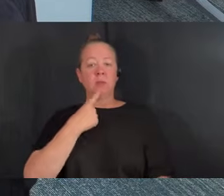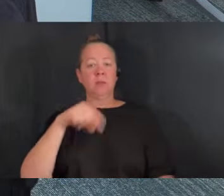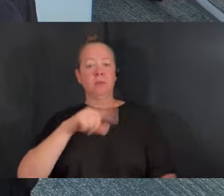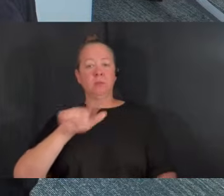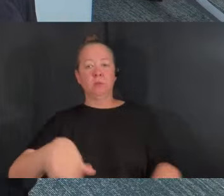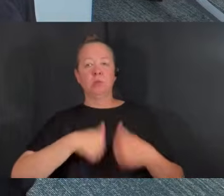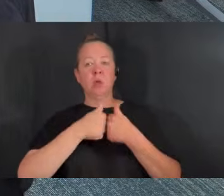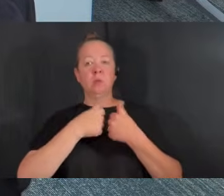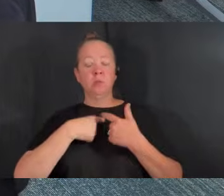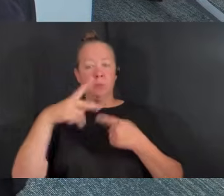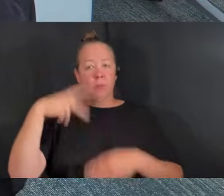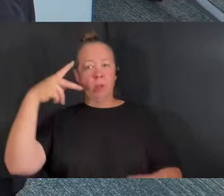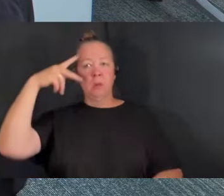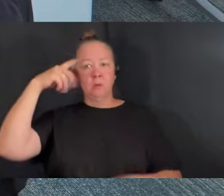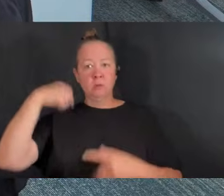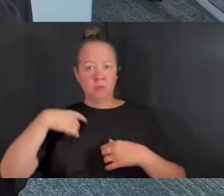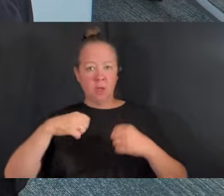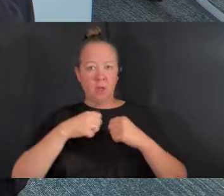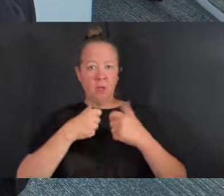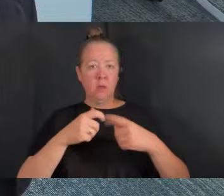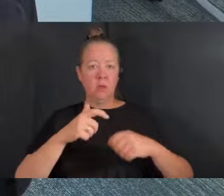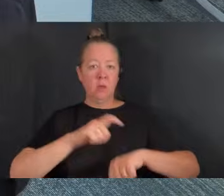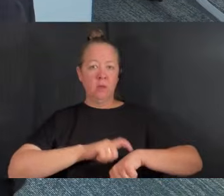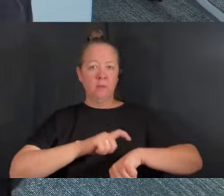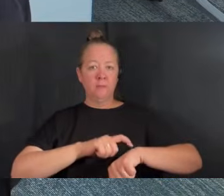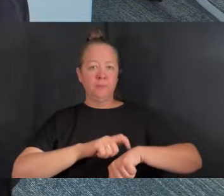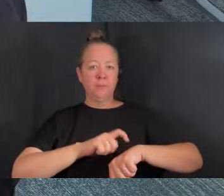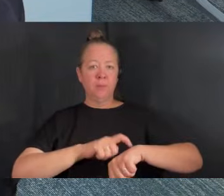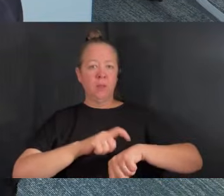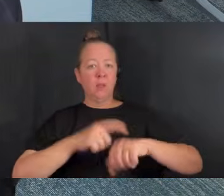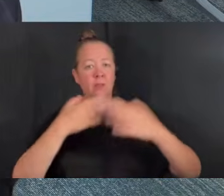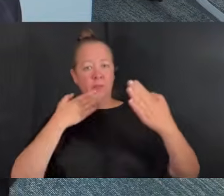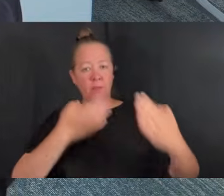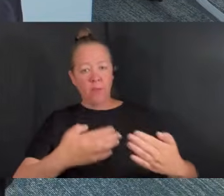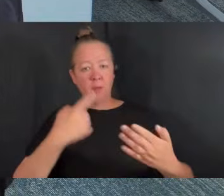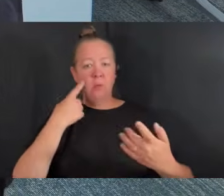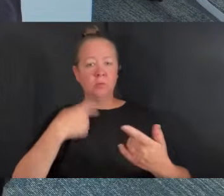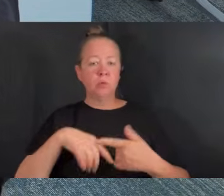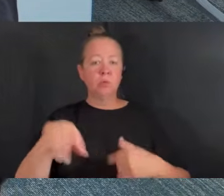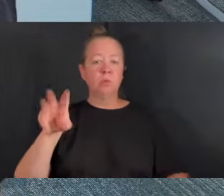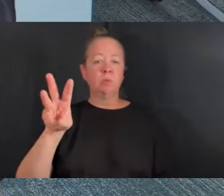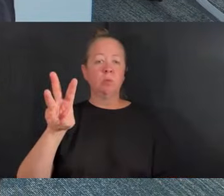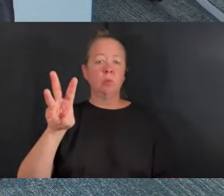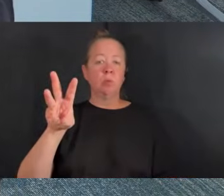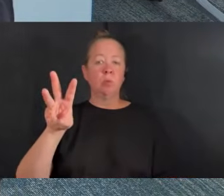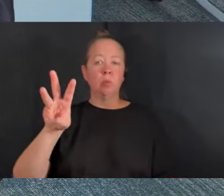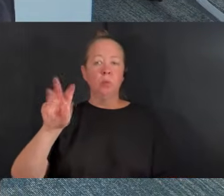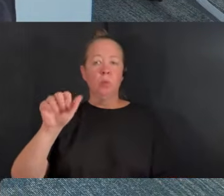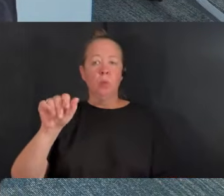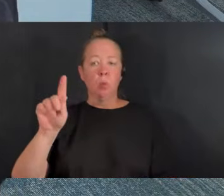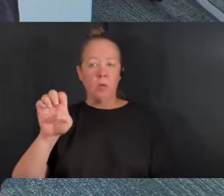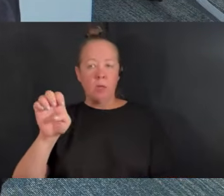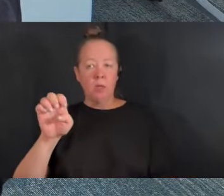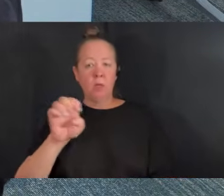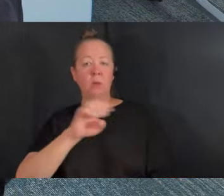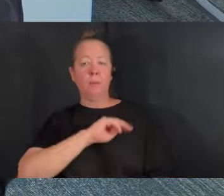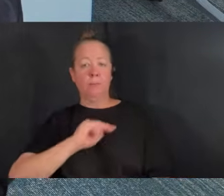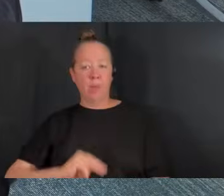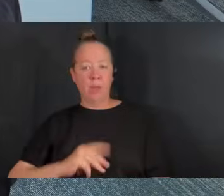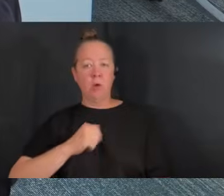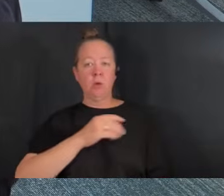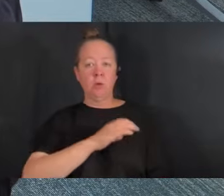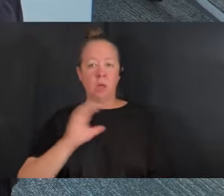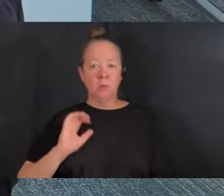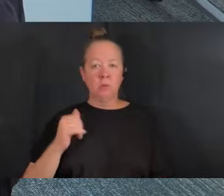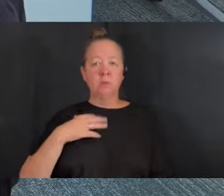thank you so much to Councilmember Wade, to the mayor and council and the staff for not being afraid